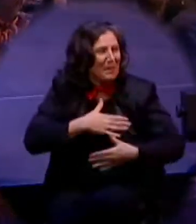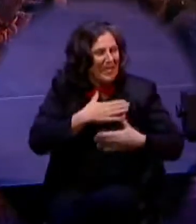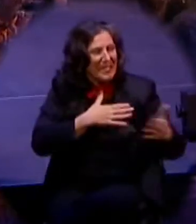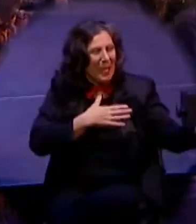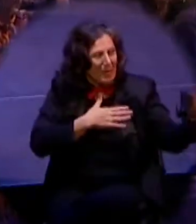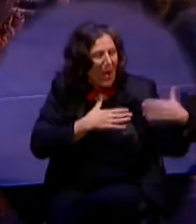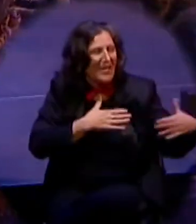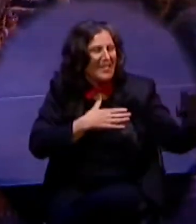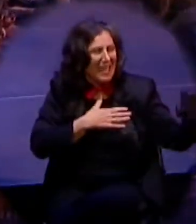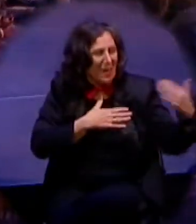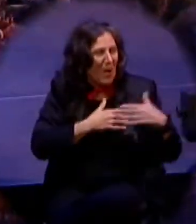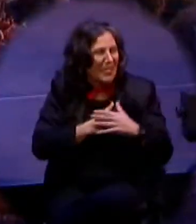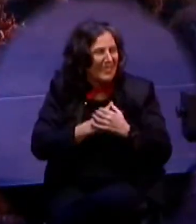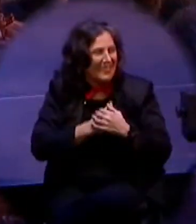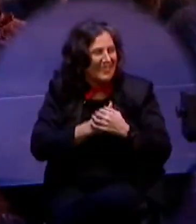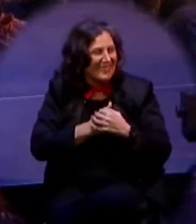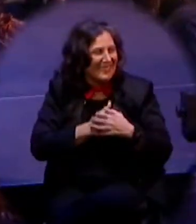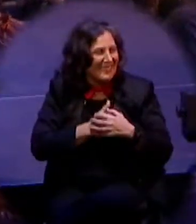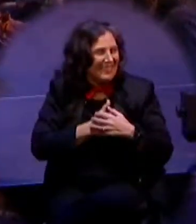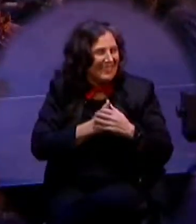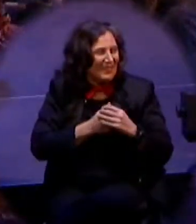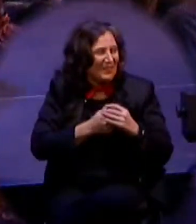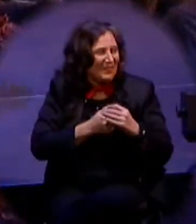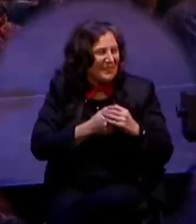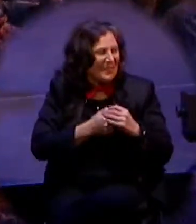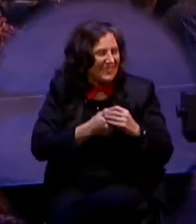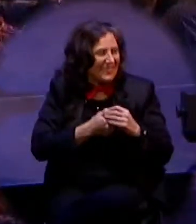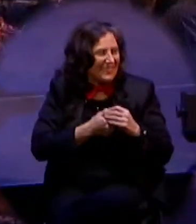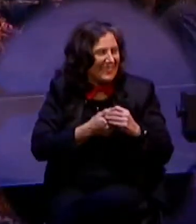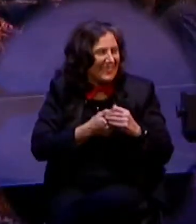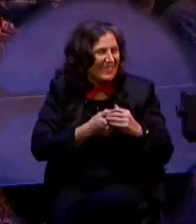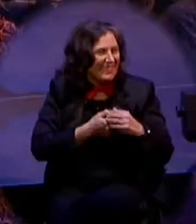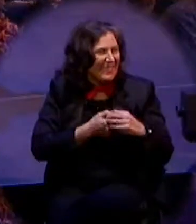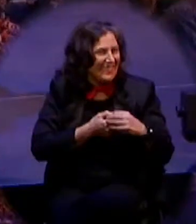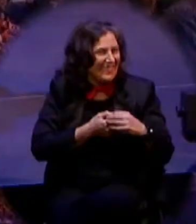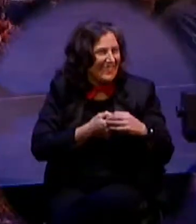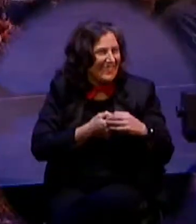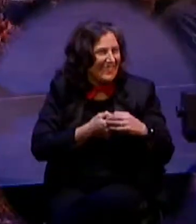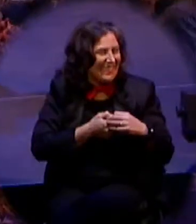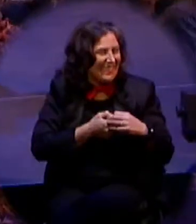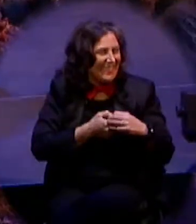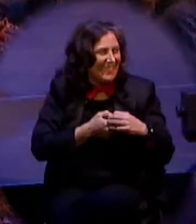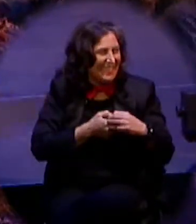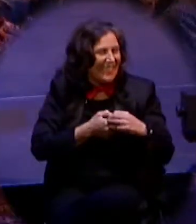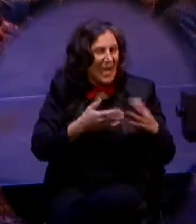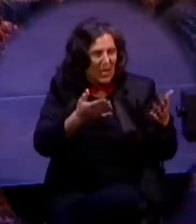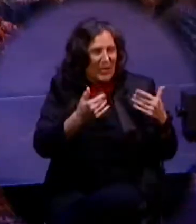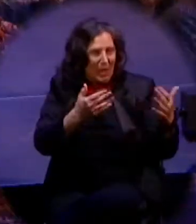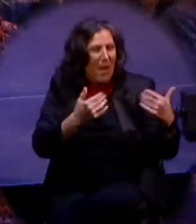Come on. Come on up.